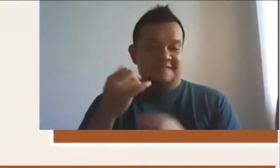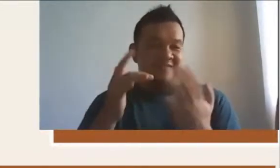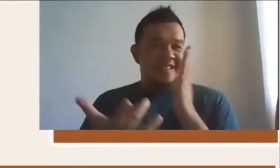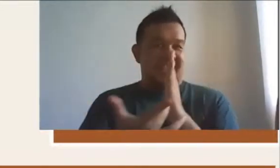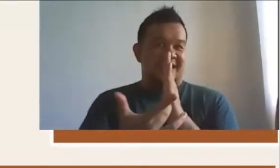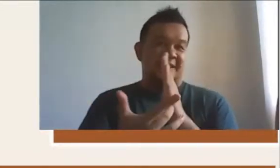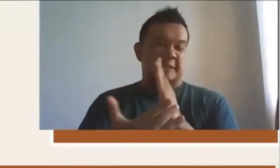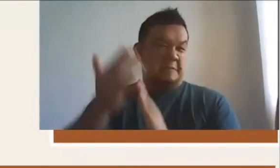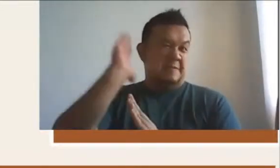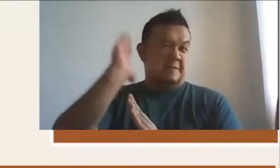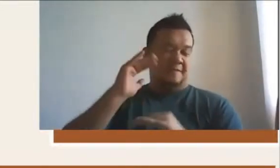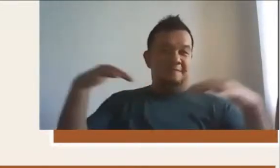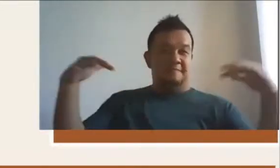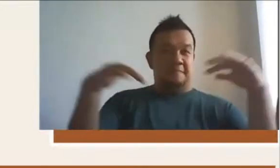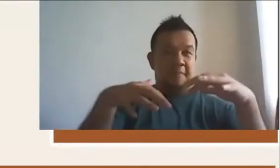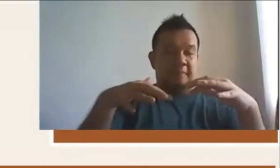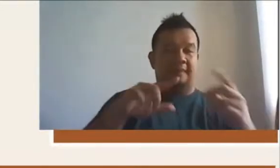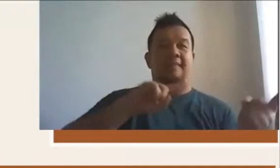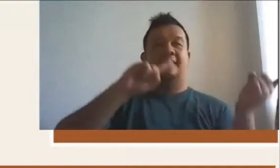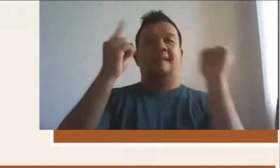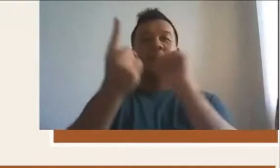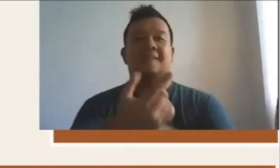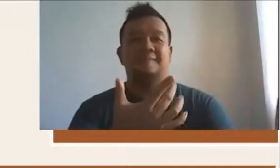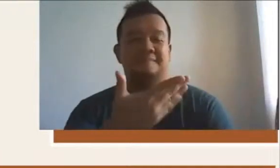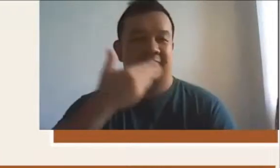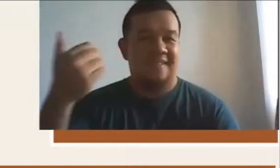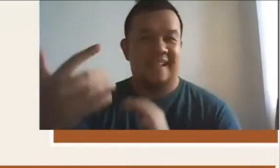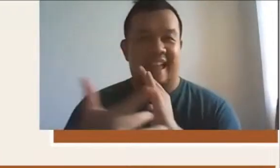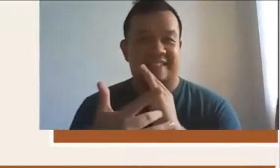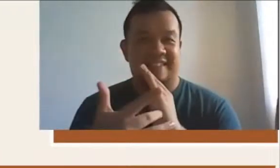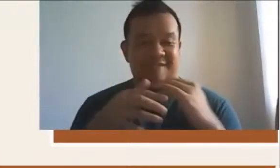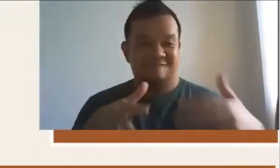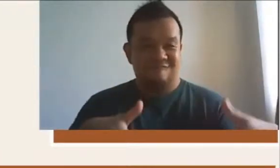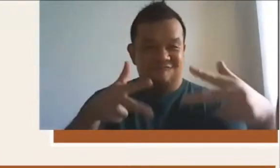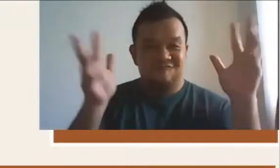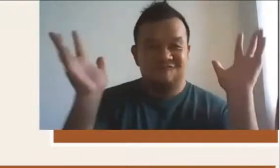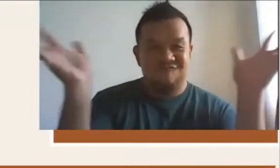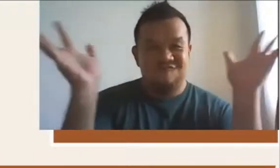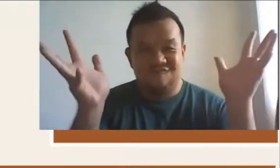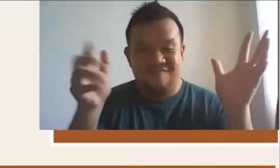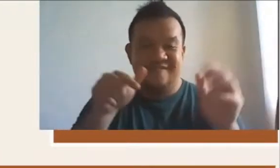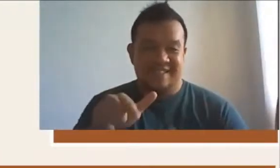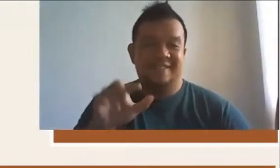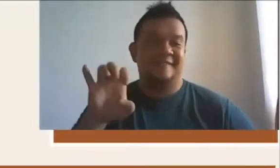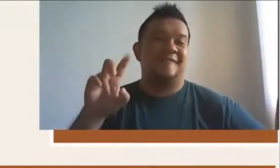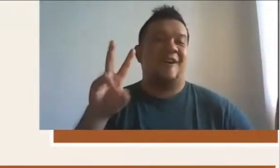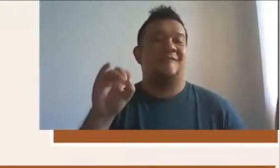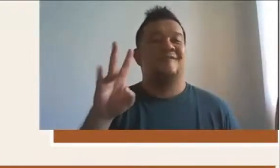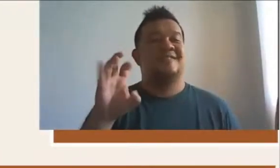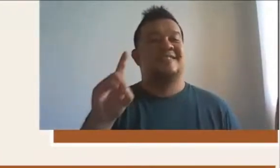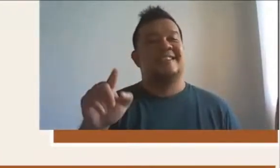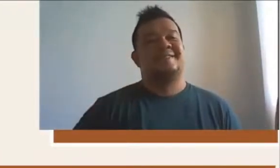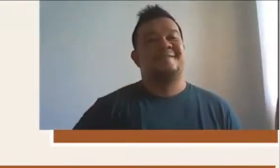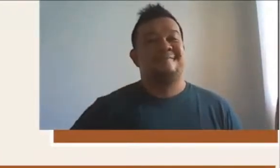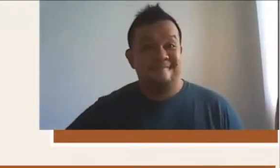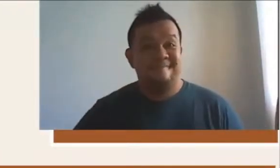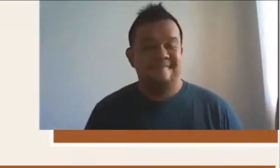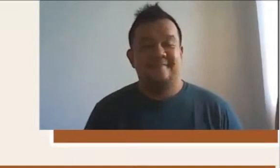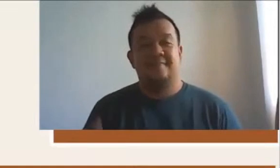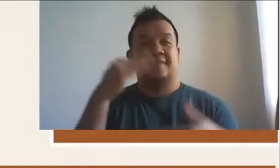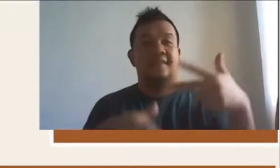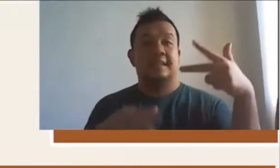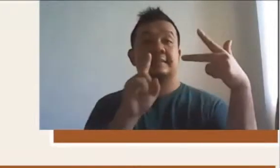with the use of technology. So, ganun yung ibig sabihin ng nag-evolve. So let me also share my experience.